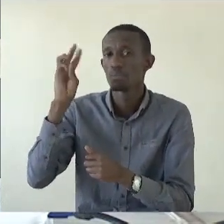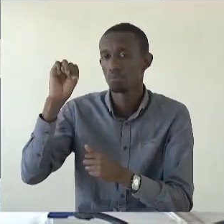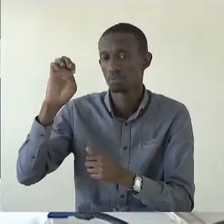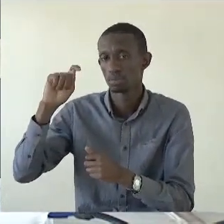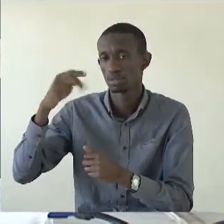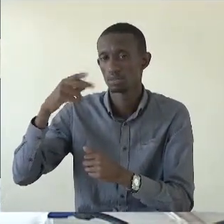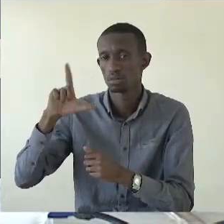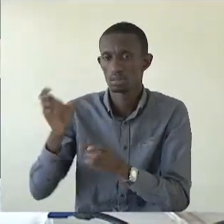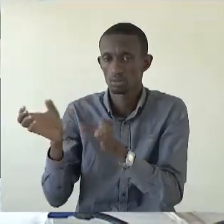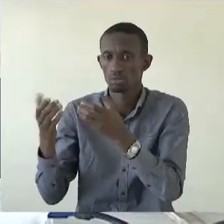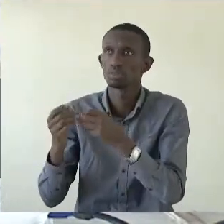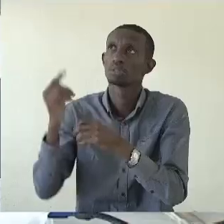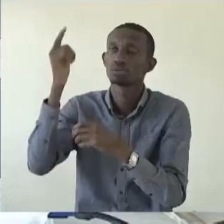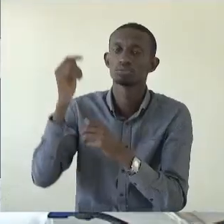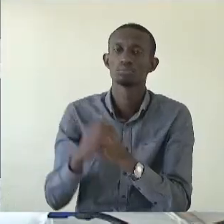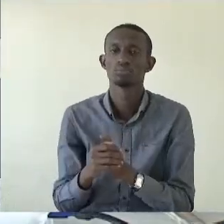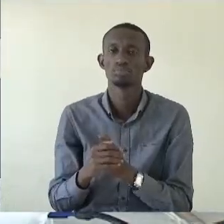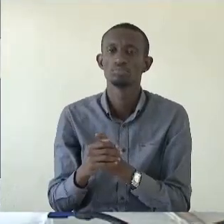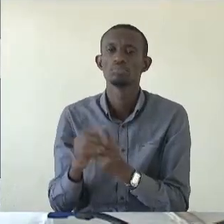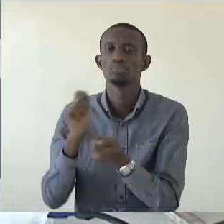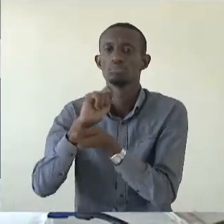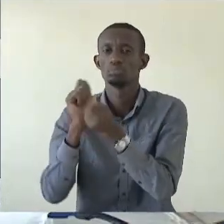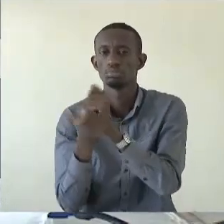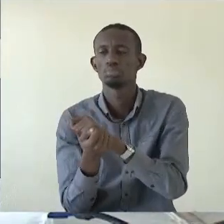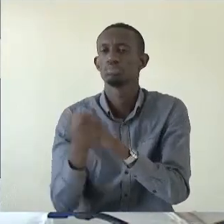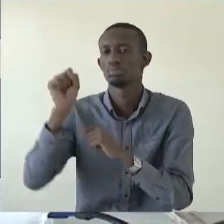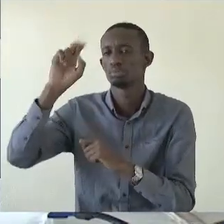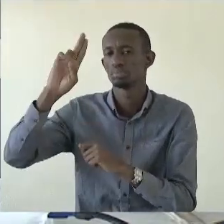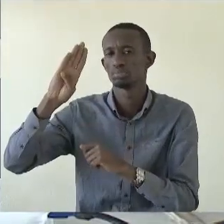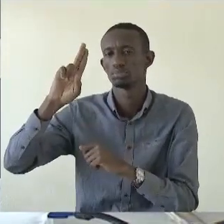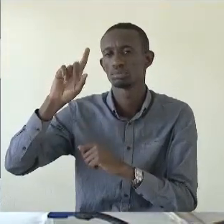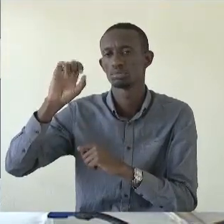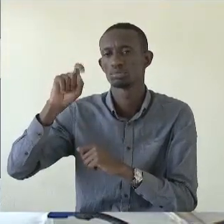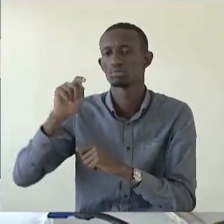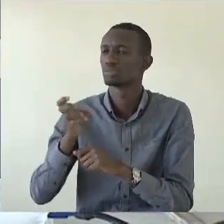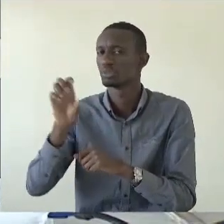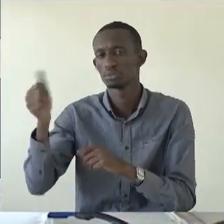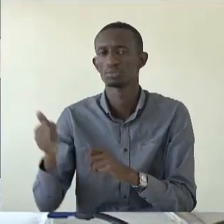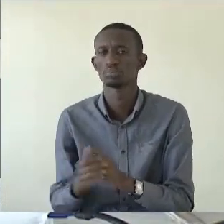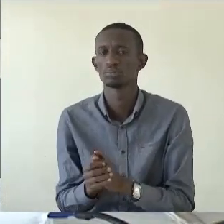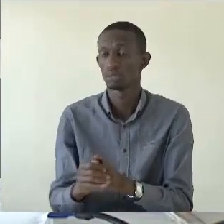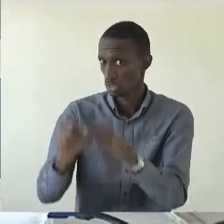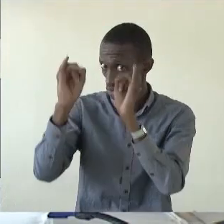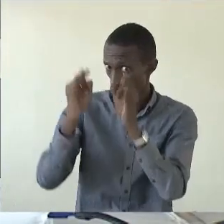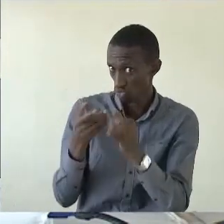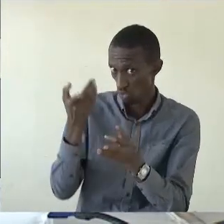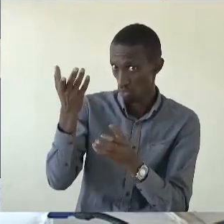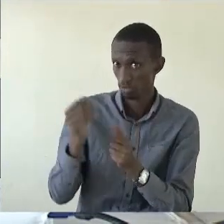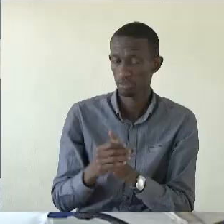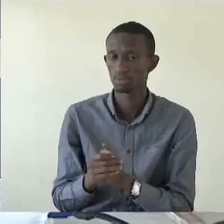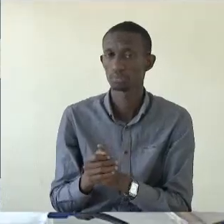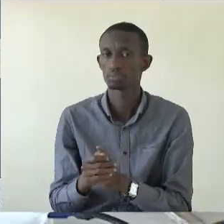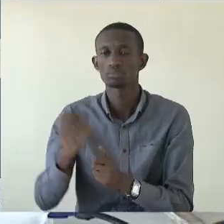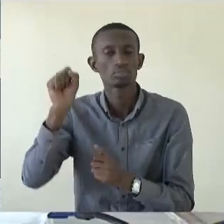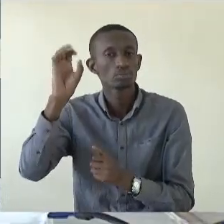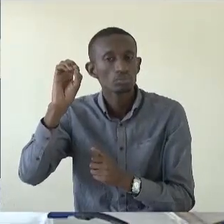the methyl group is now becoming another substituent. And whenever we have a sulfonic acid and